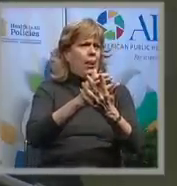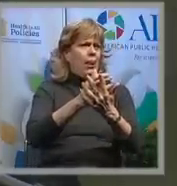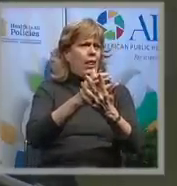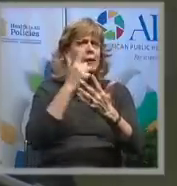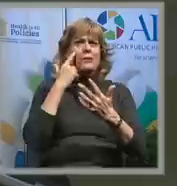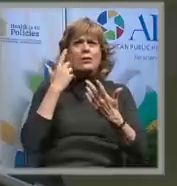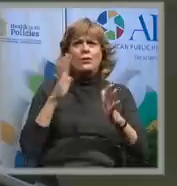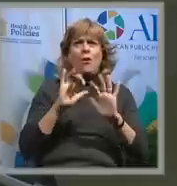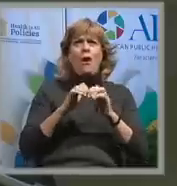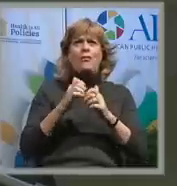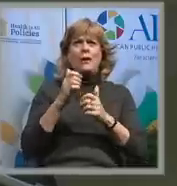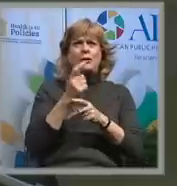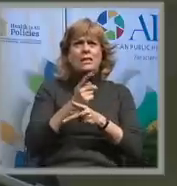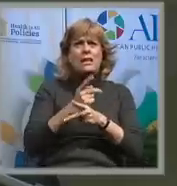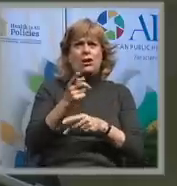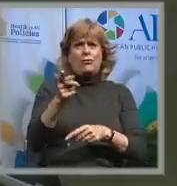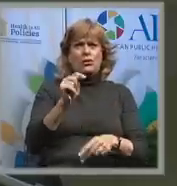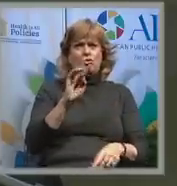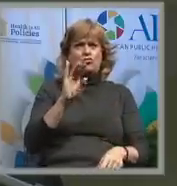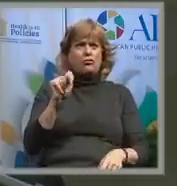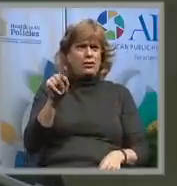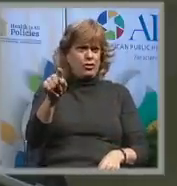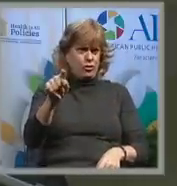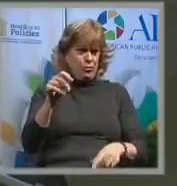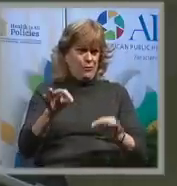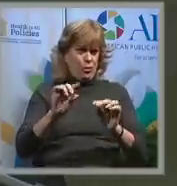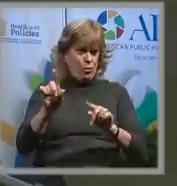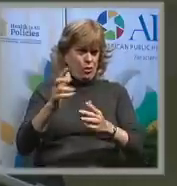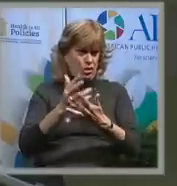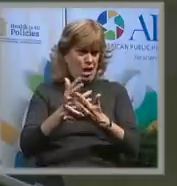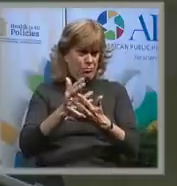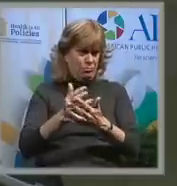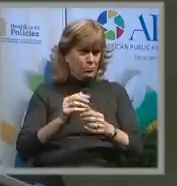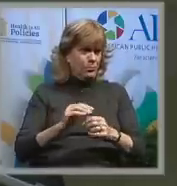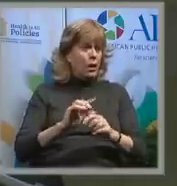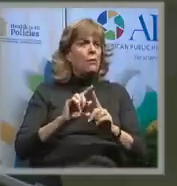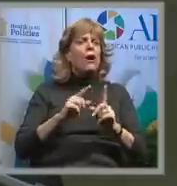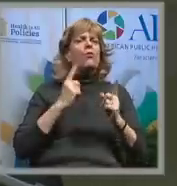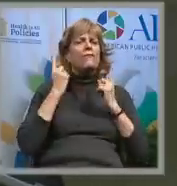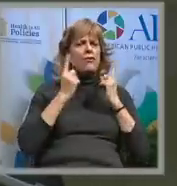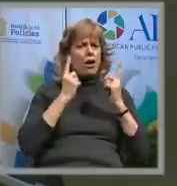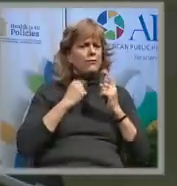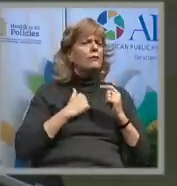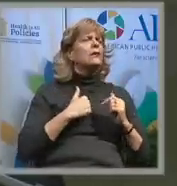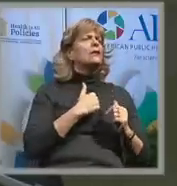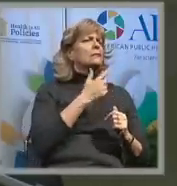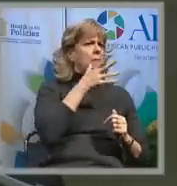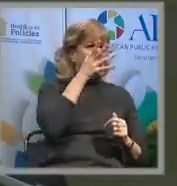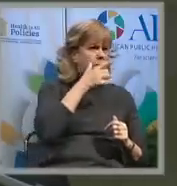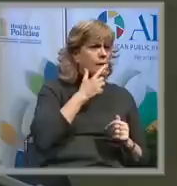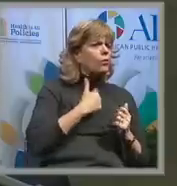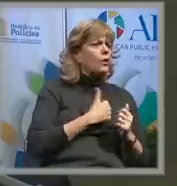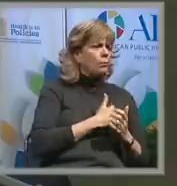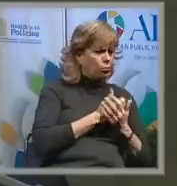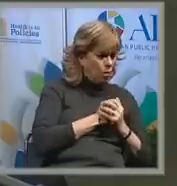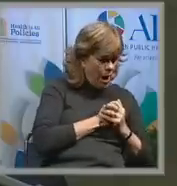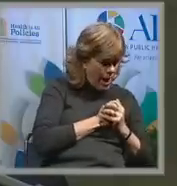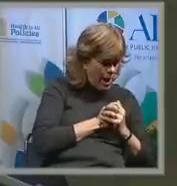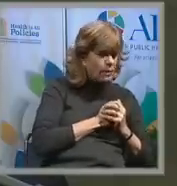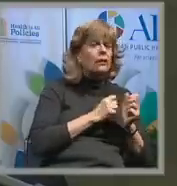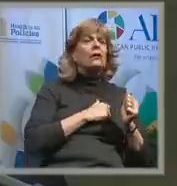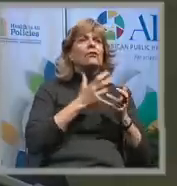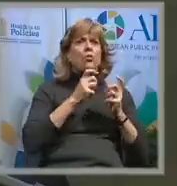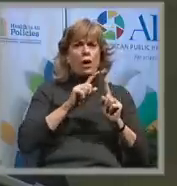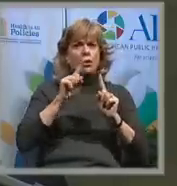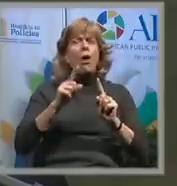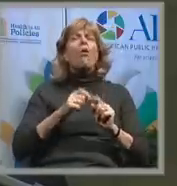because we didn't know how they would treat you. And they said, but we have thought about it, we have prayed over it, and if you want to go, we will put